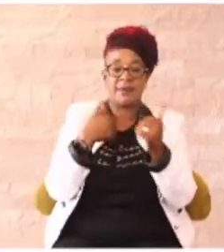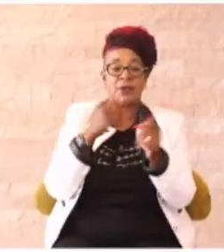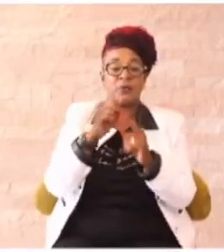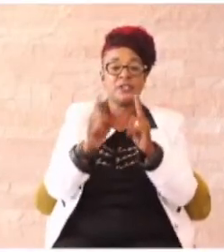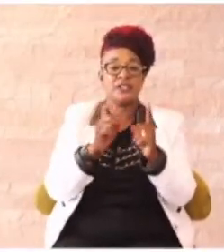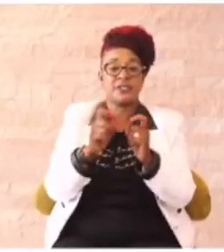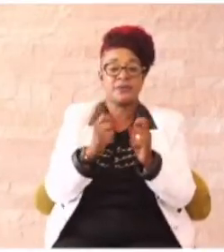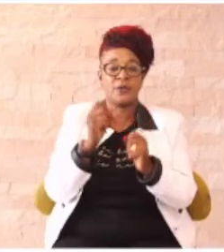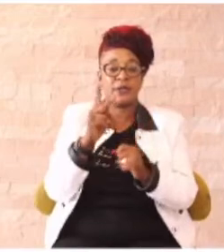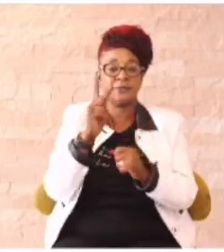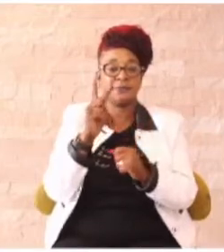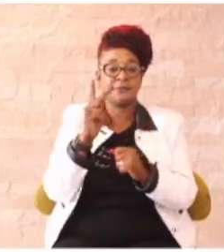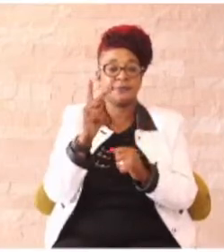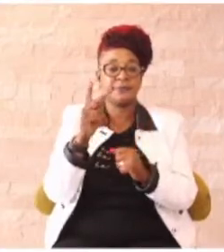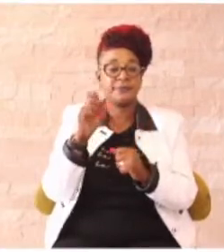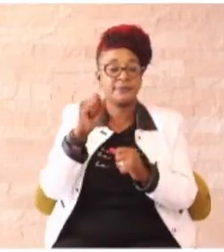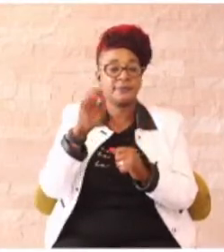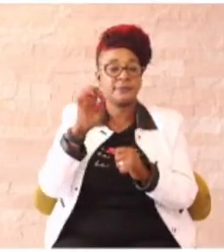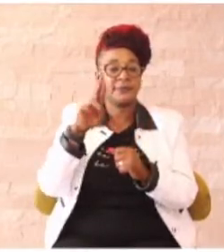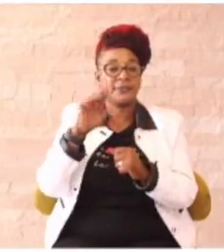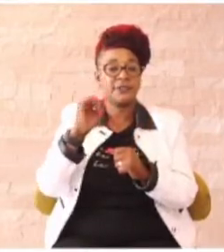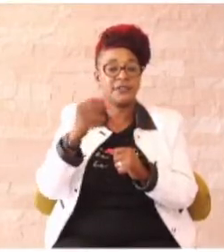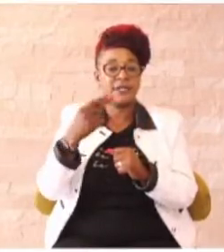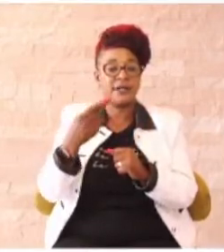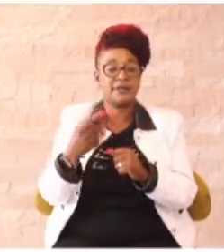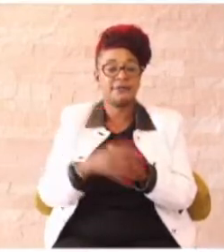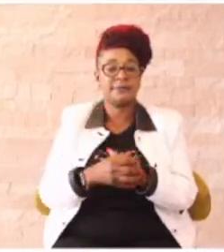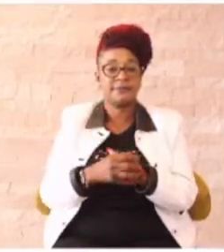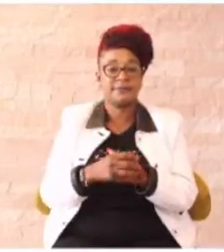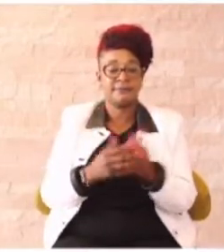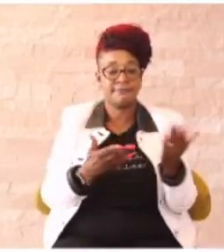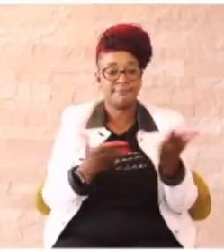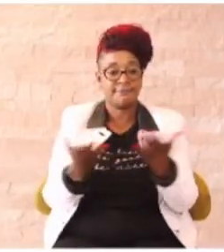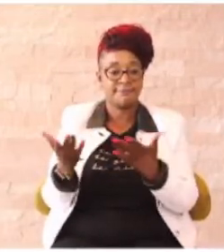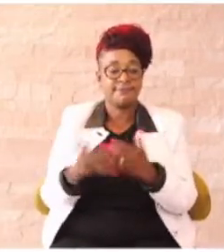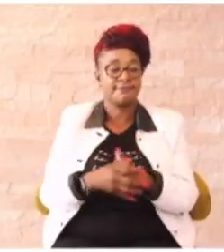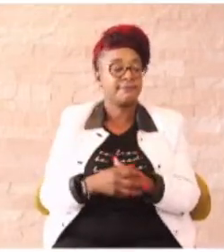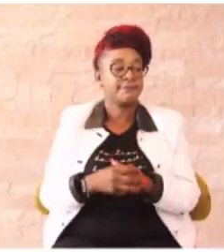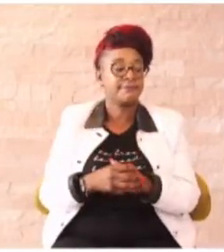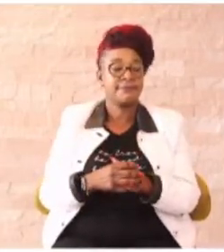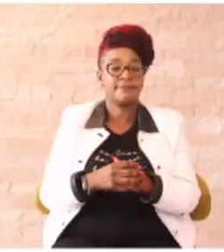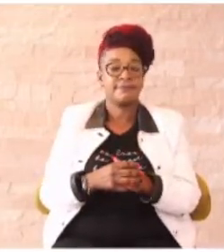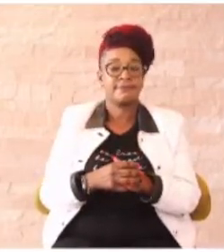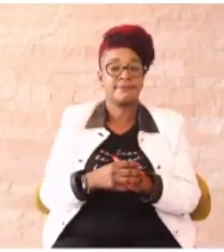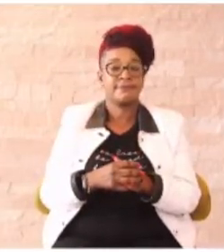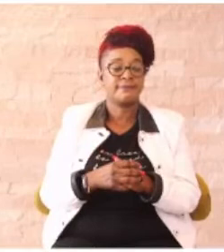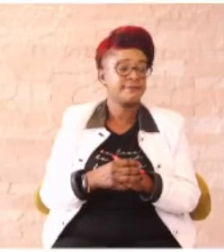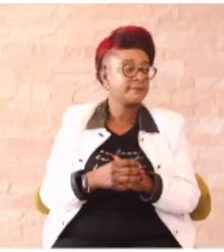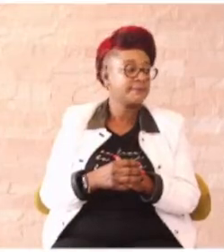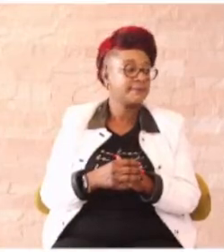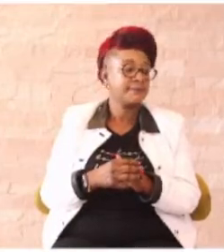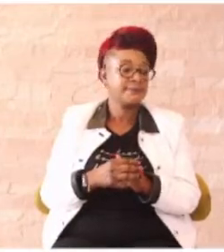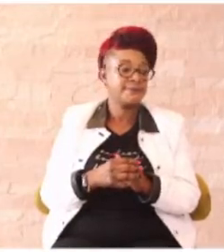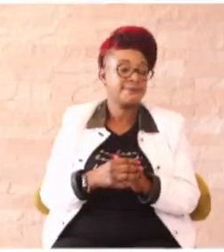right. Sarah, please come forward. Forward. Please come forward.